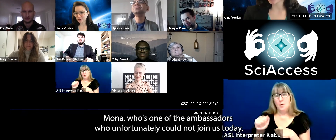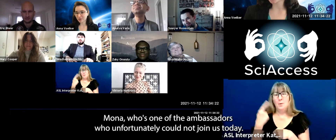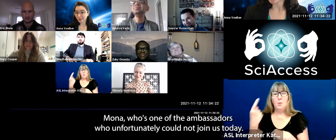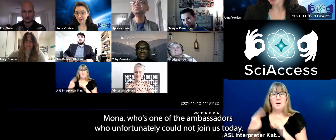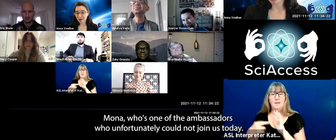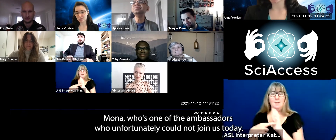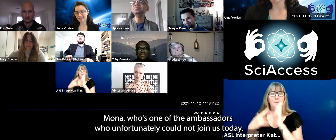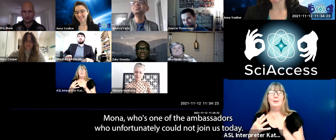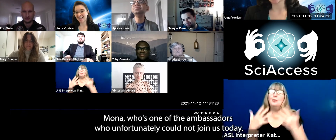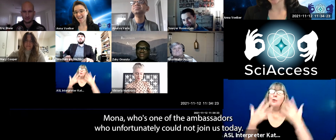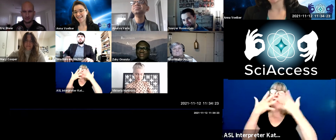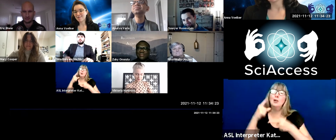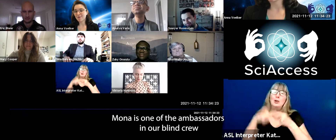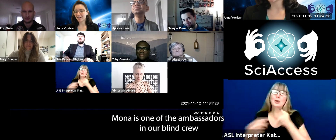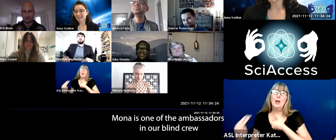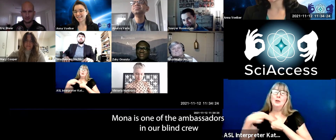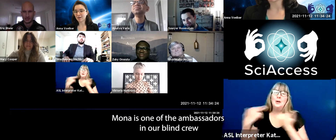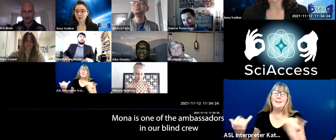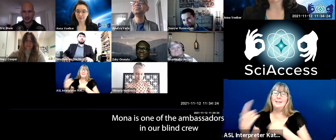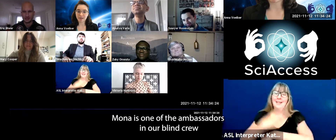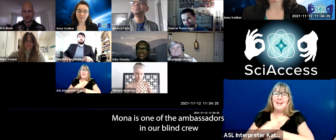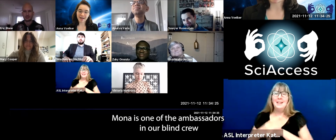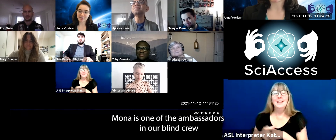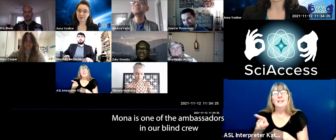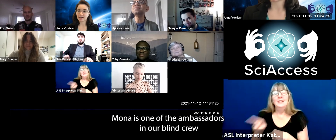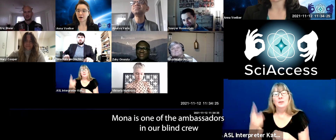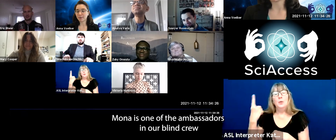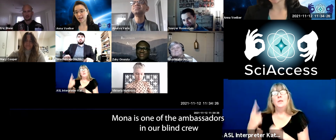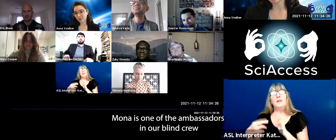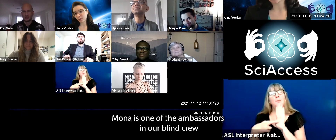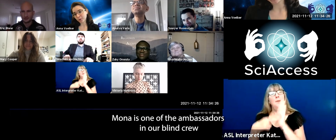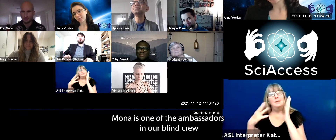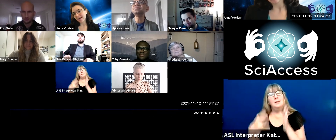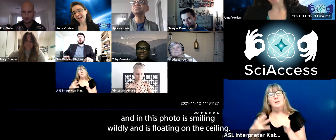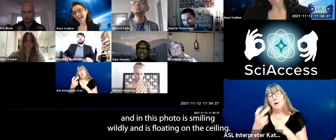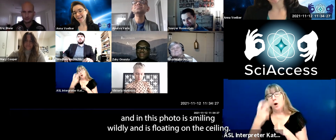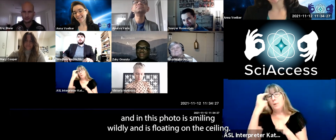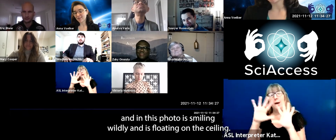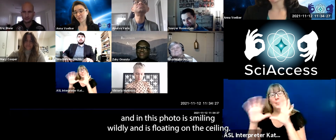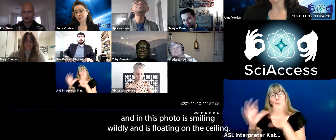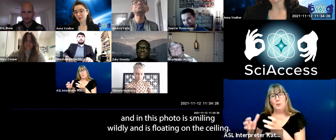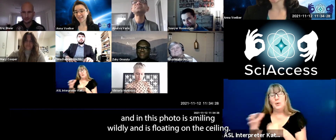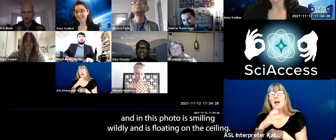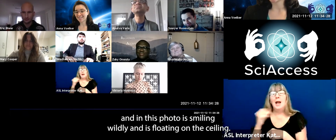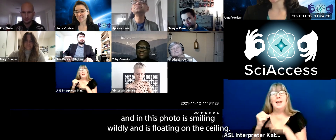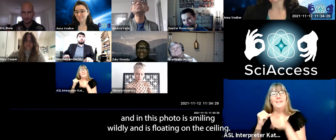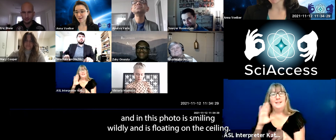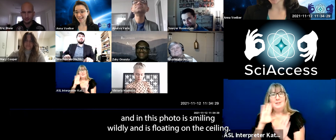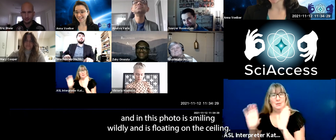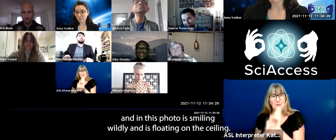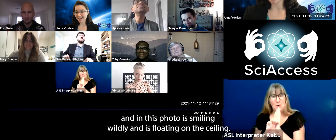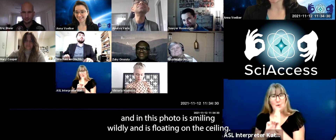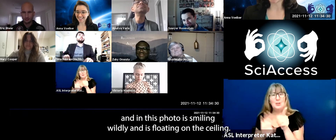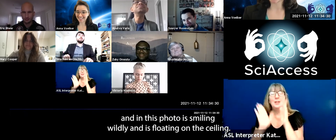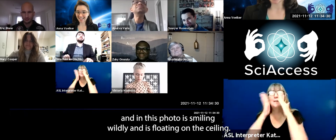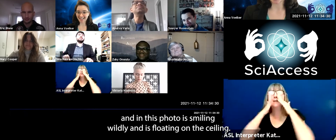who unfortunately could not join us today. Mona is one of the ambassadors in our blind crew, and in this photo is